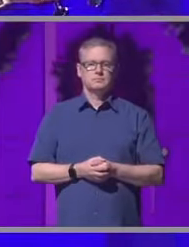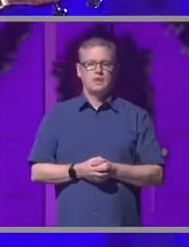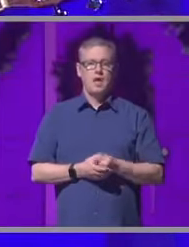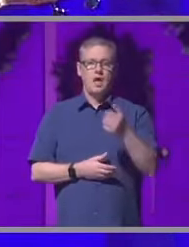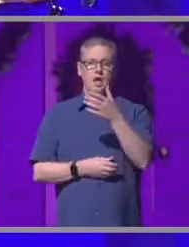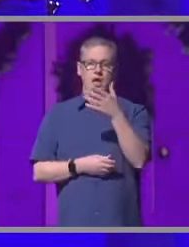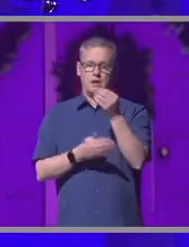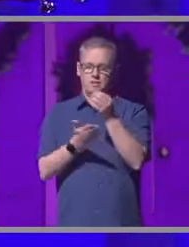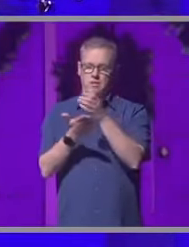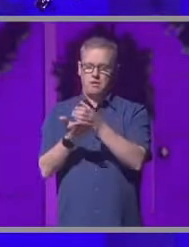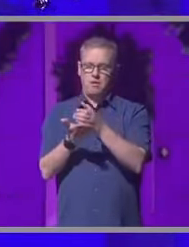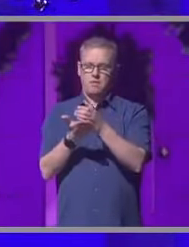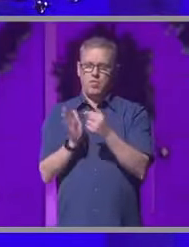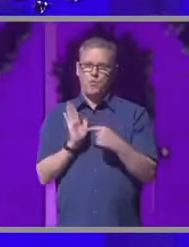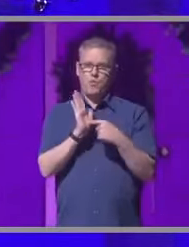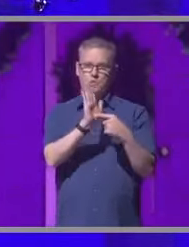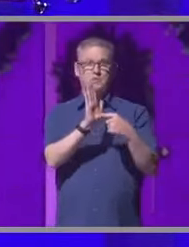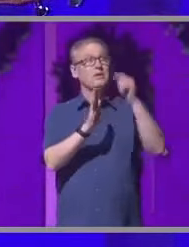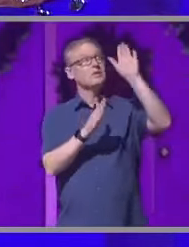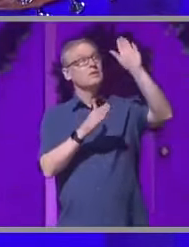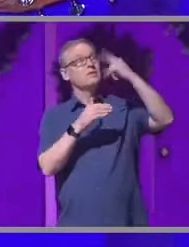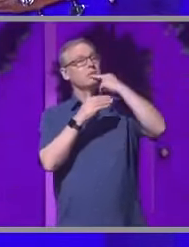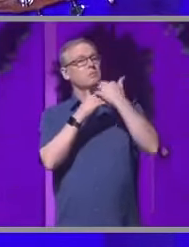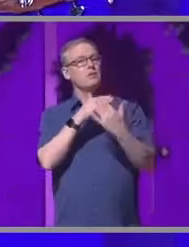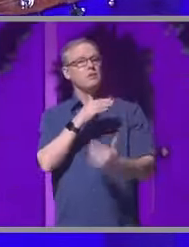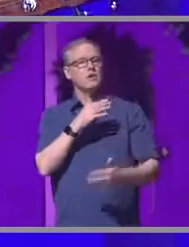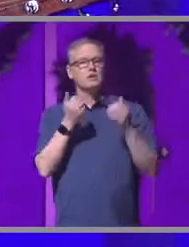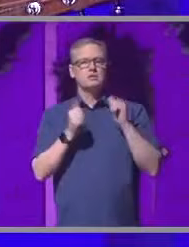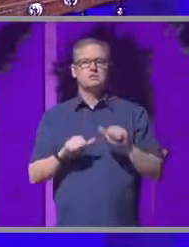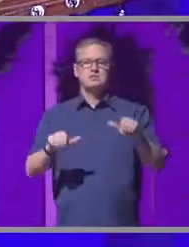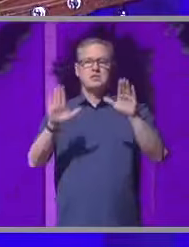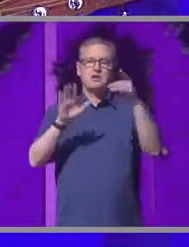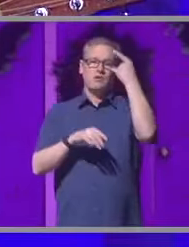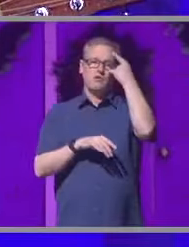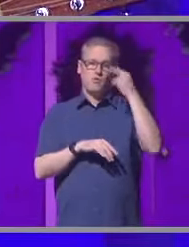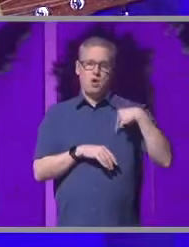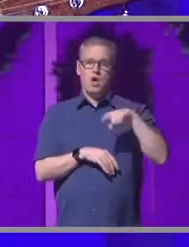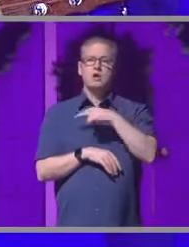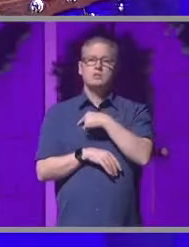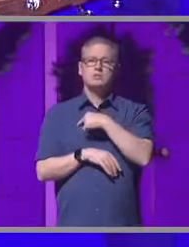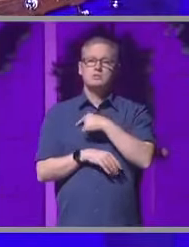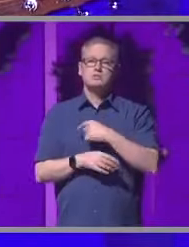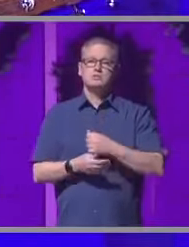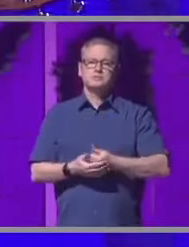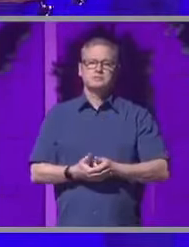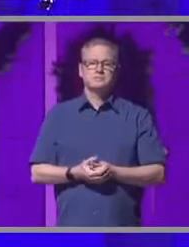The cup that represents his blood shed for us.